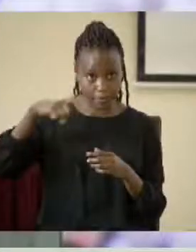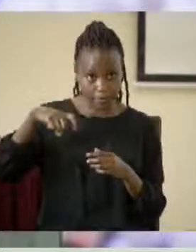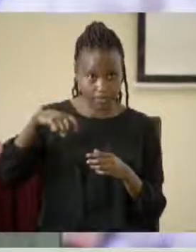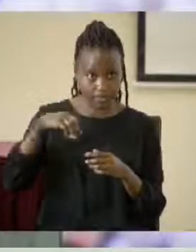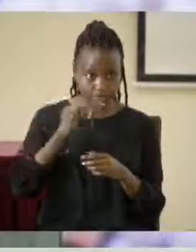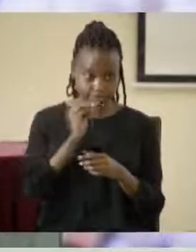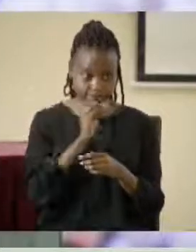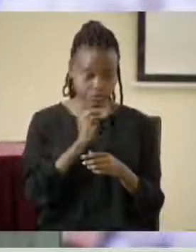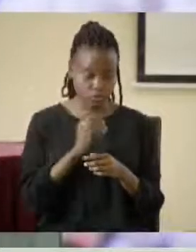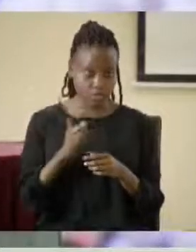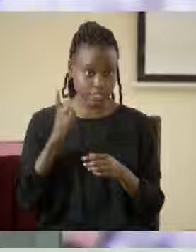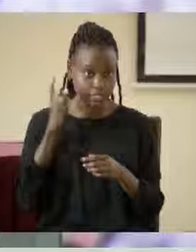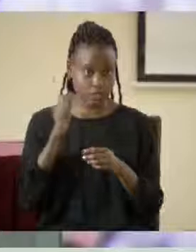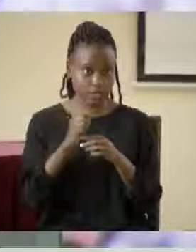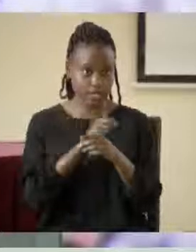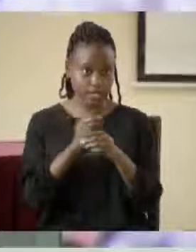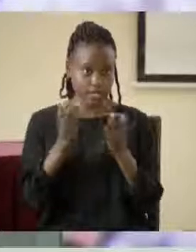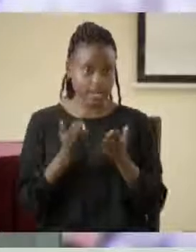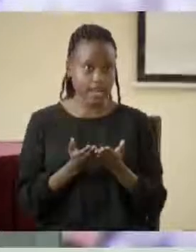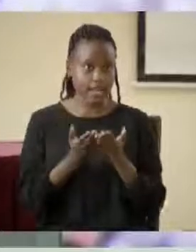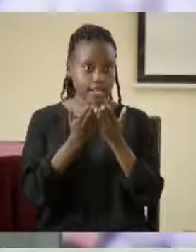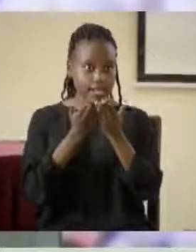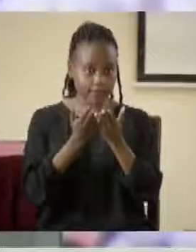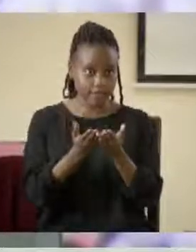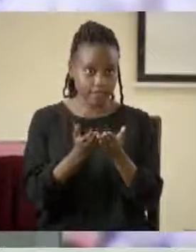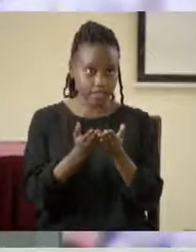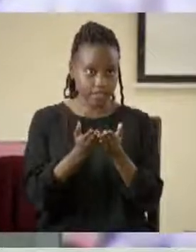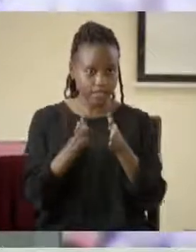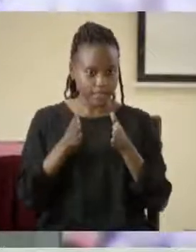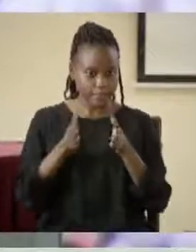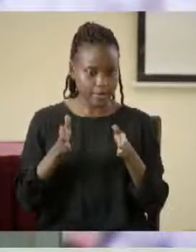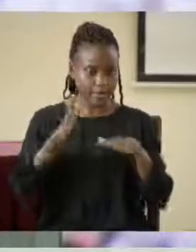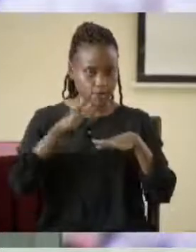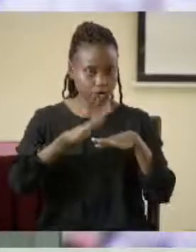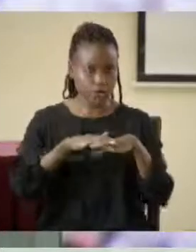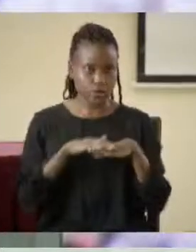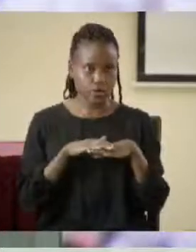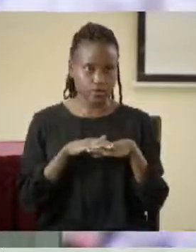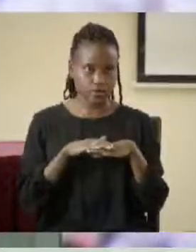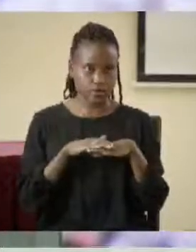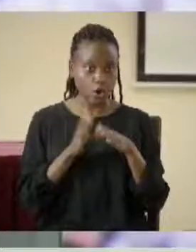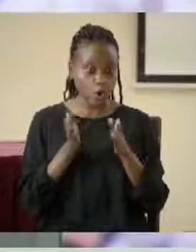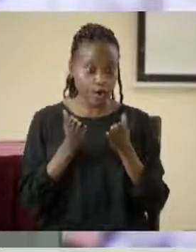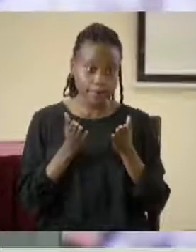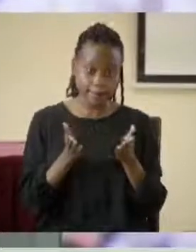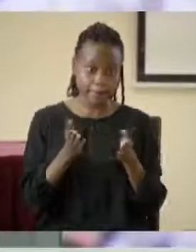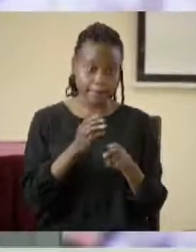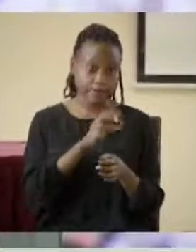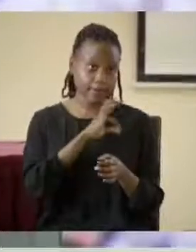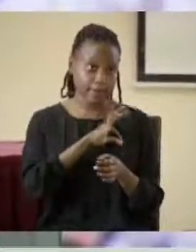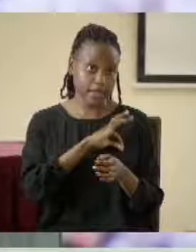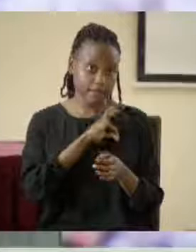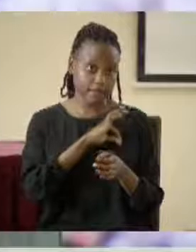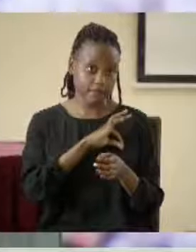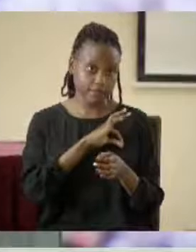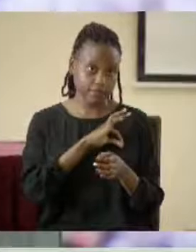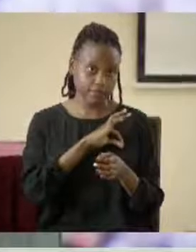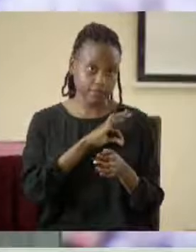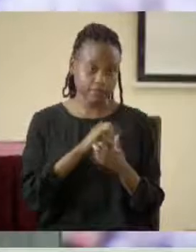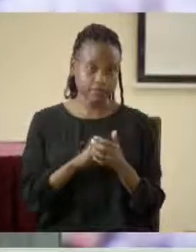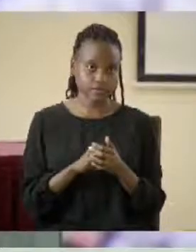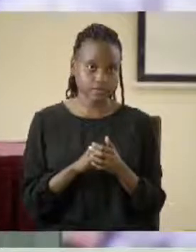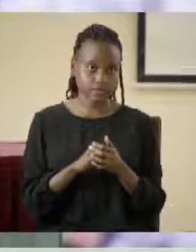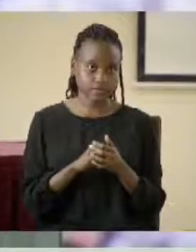training and delivery of legal services with a public good or public benefit ethos, which calls for